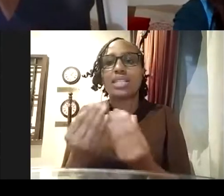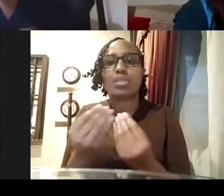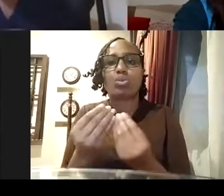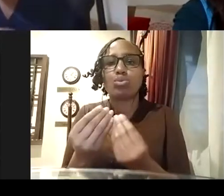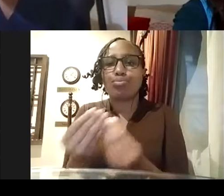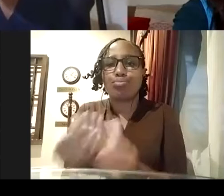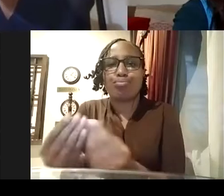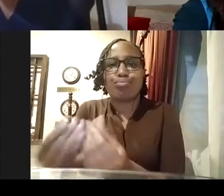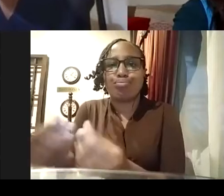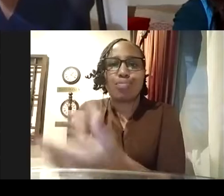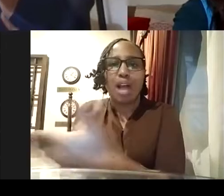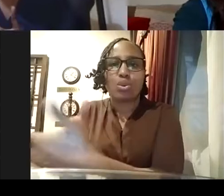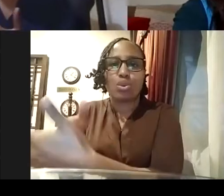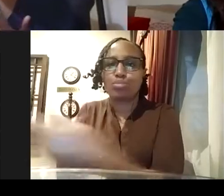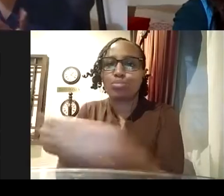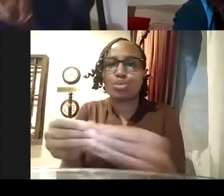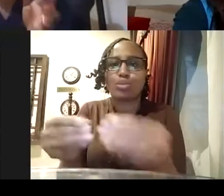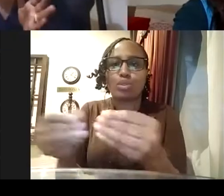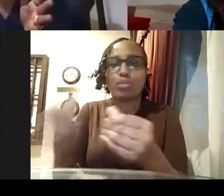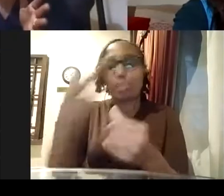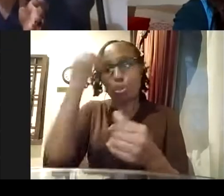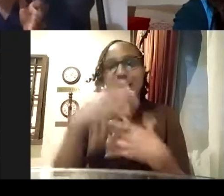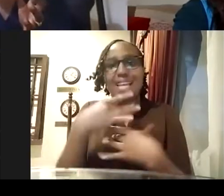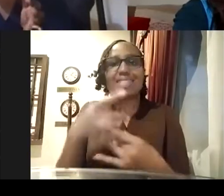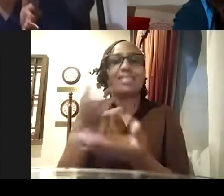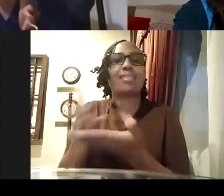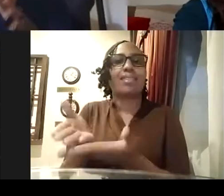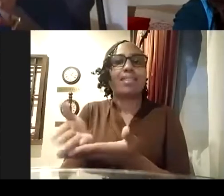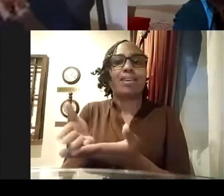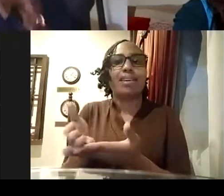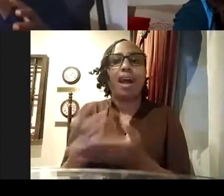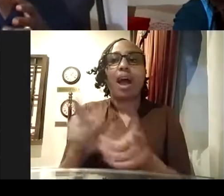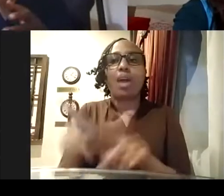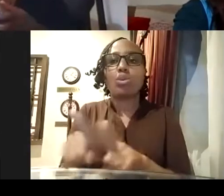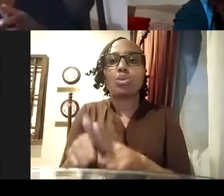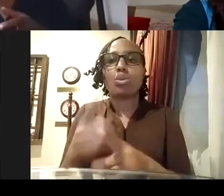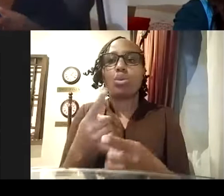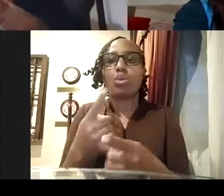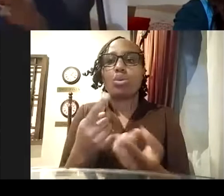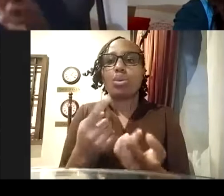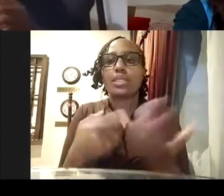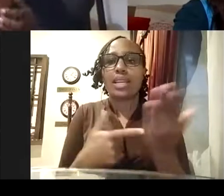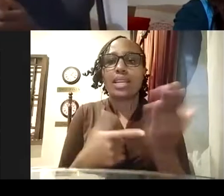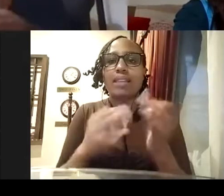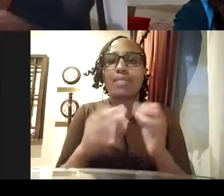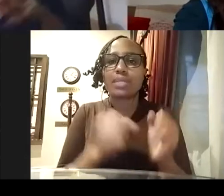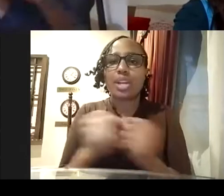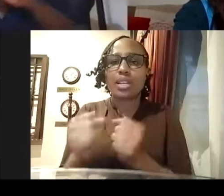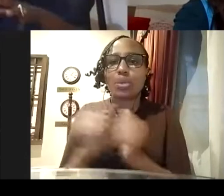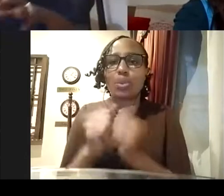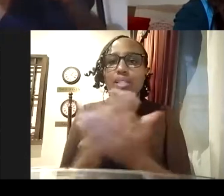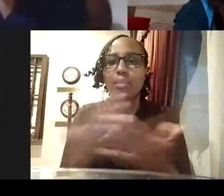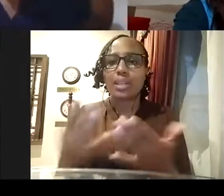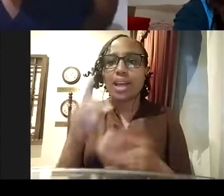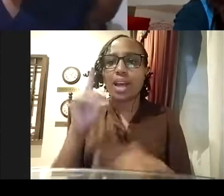it. I also read short bits of text. So when I'm struggling with something and I can't get a way around it, I'll either